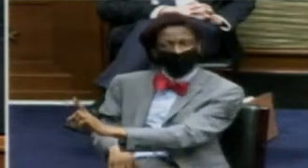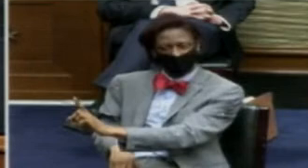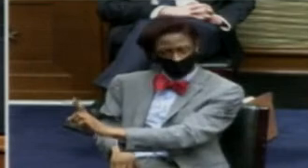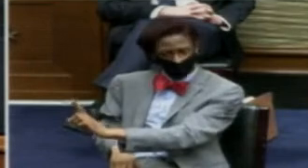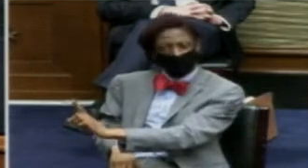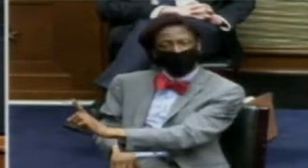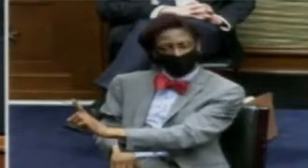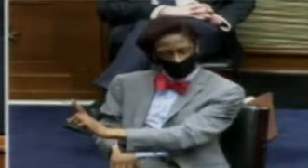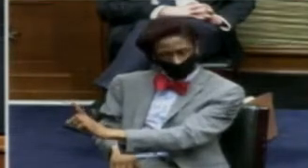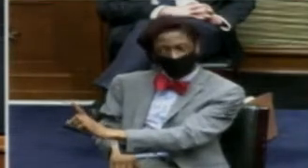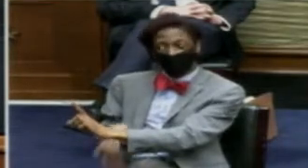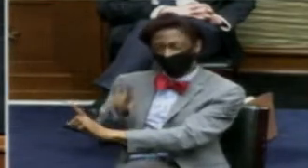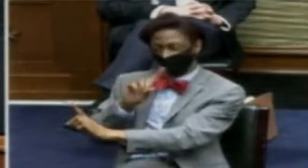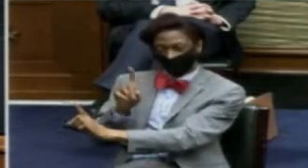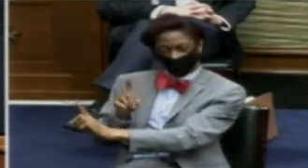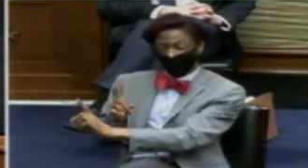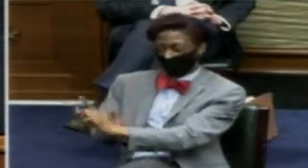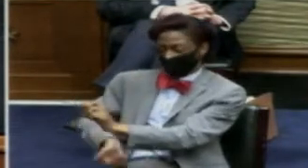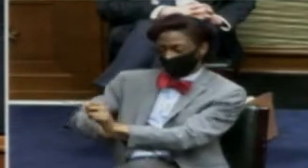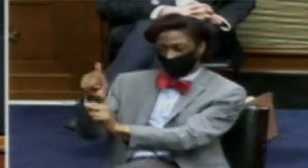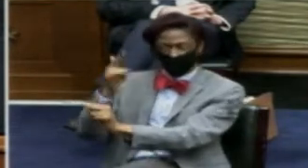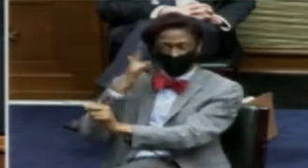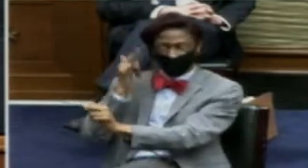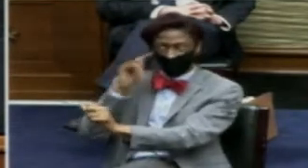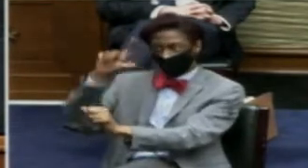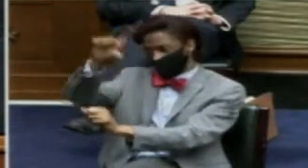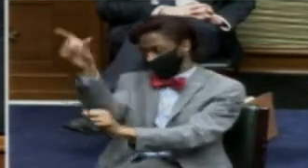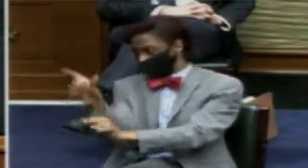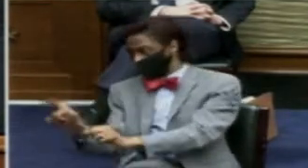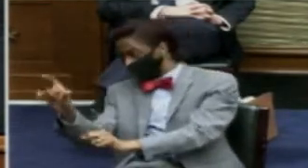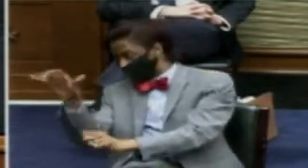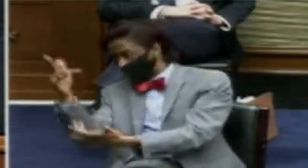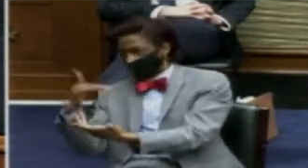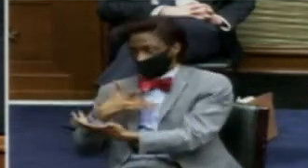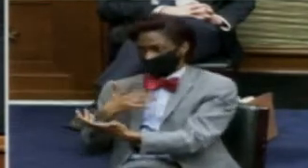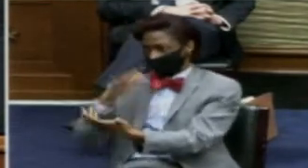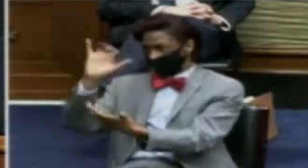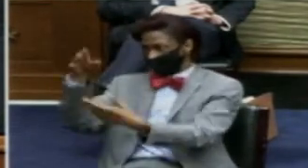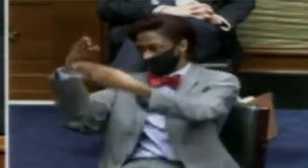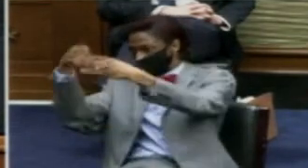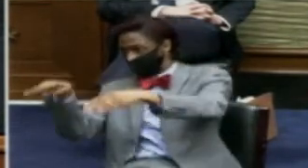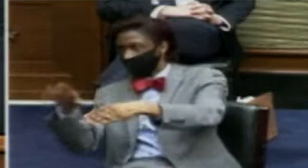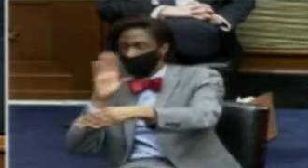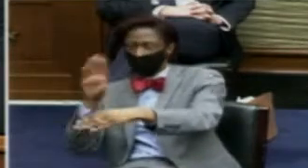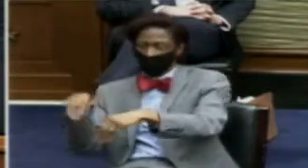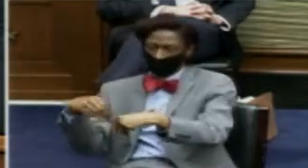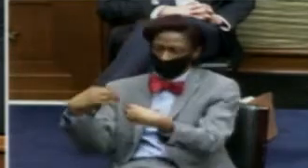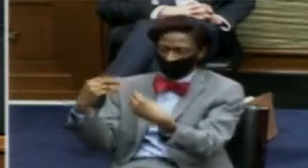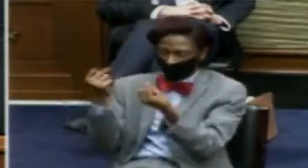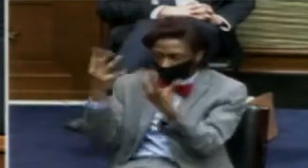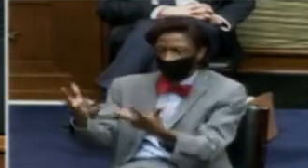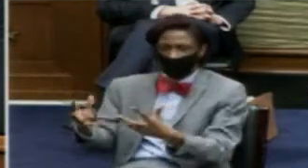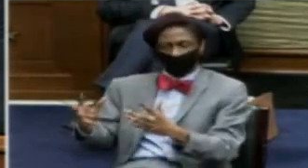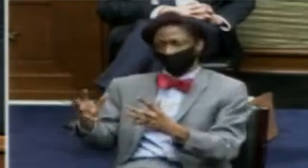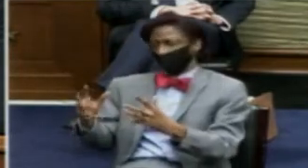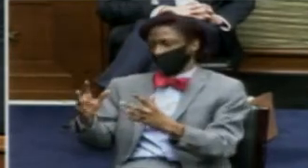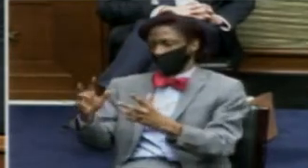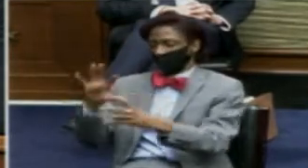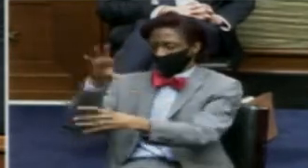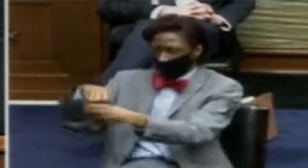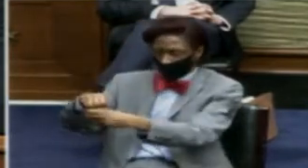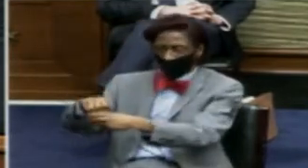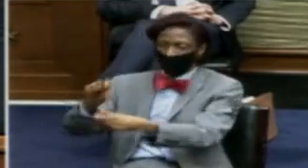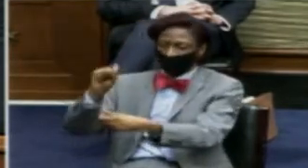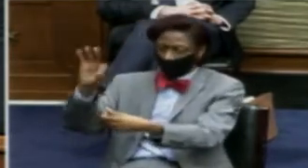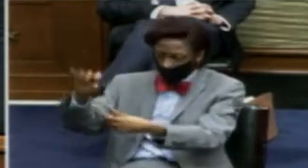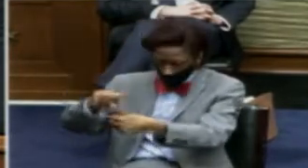In fact, the majority of the map of California feels disenfranchised because so much of the population lives in San Francisco, Los Angeles,